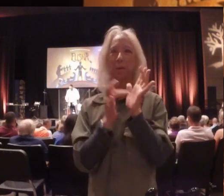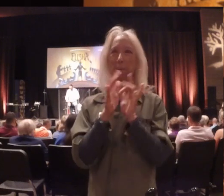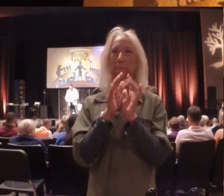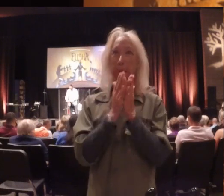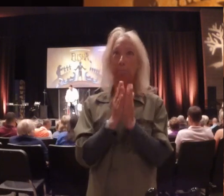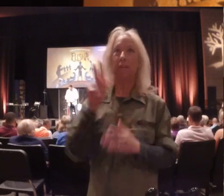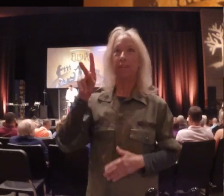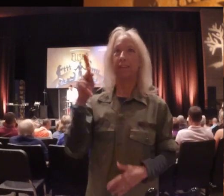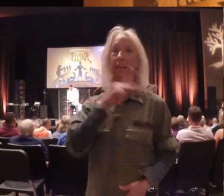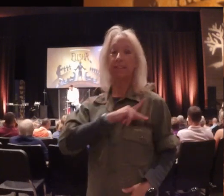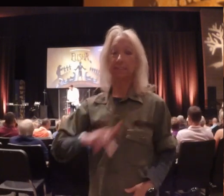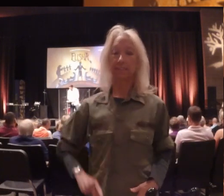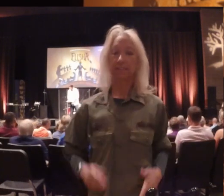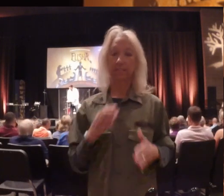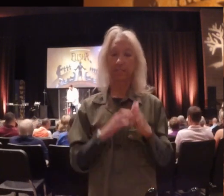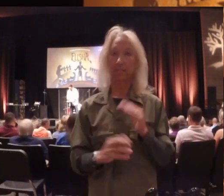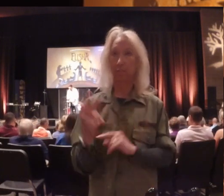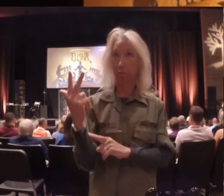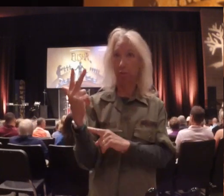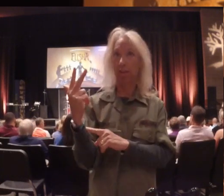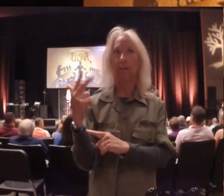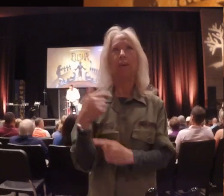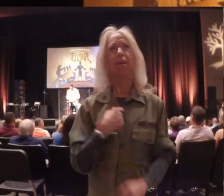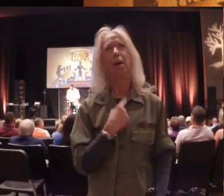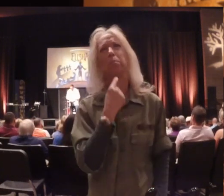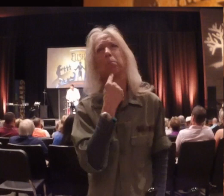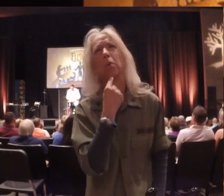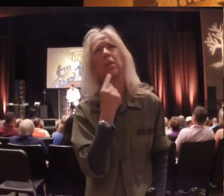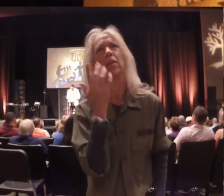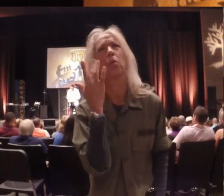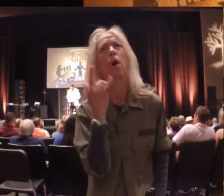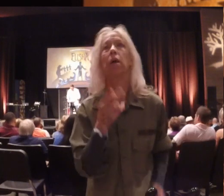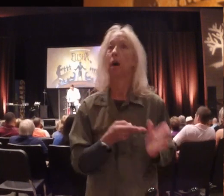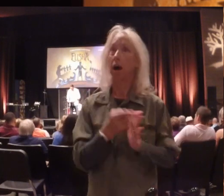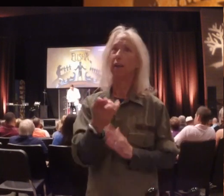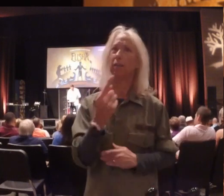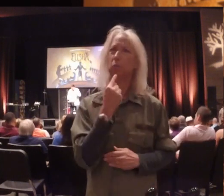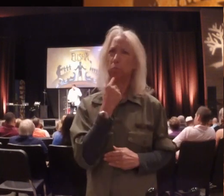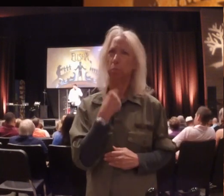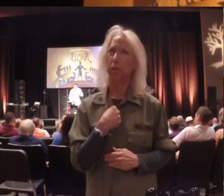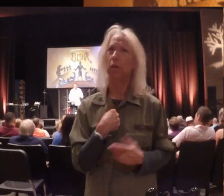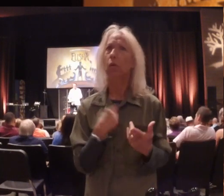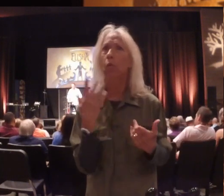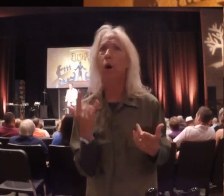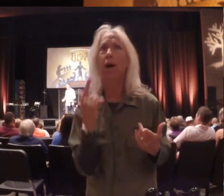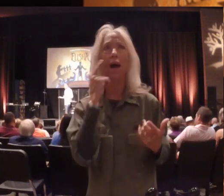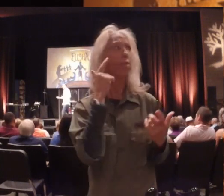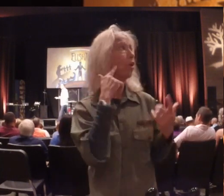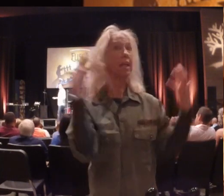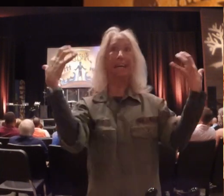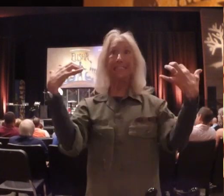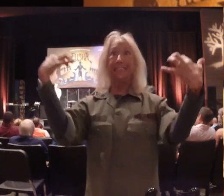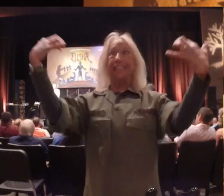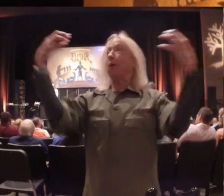2 Kings chapter 3. I'm a little disappointed this morning. I just have to be really honest. I thought there'd be a little bigger crowd to